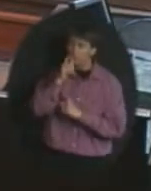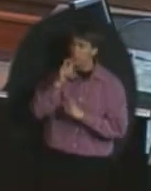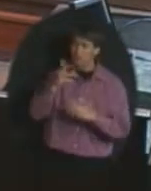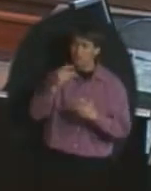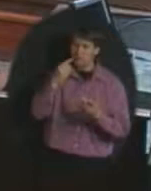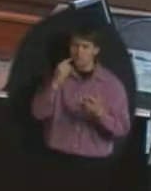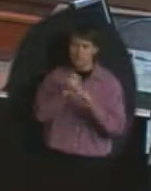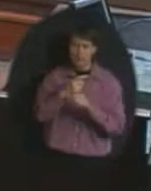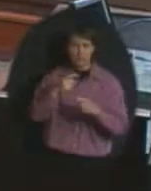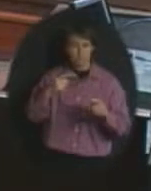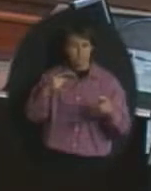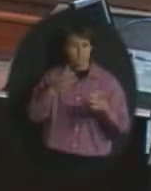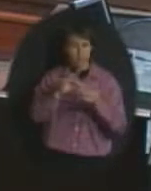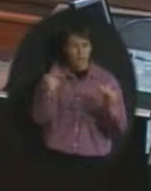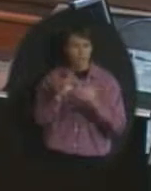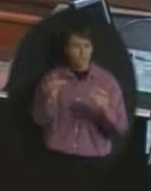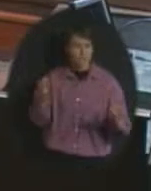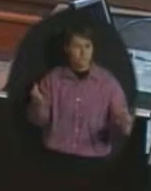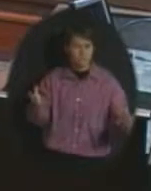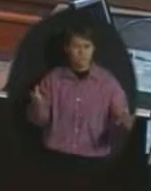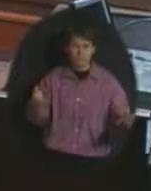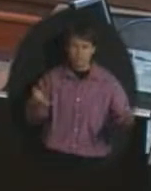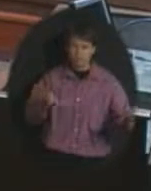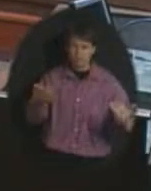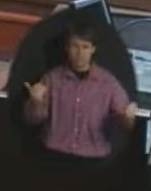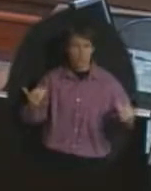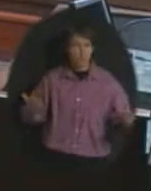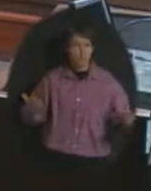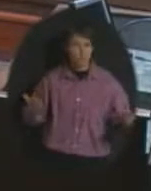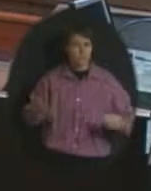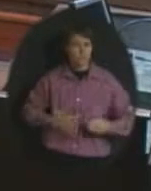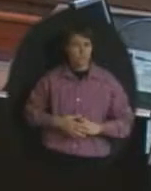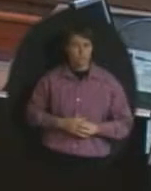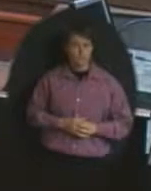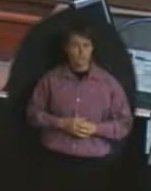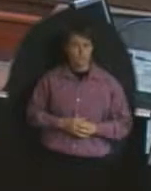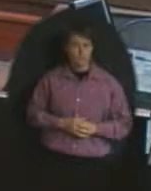public comment, we'd like to hear you.